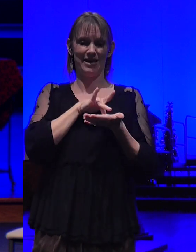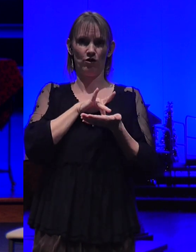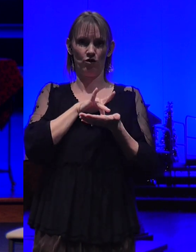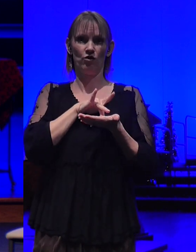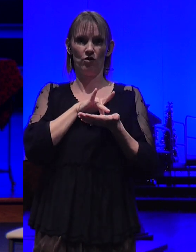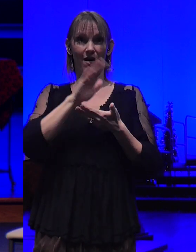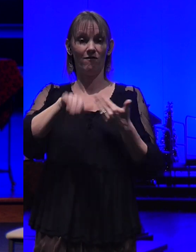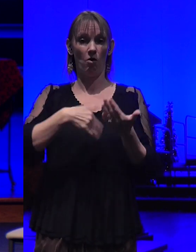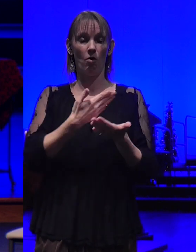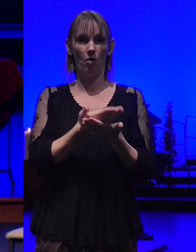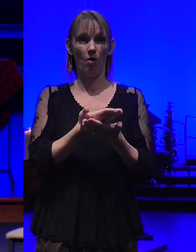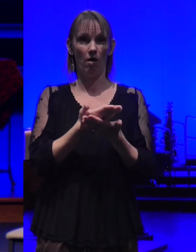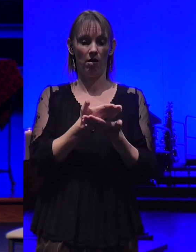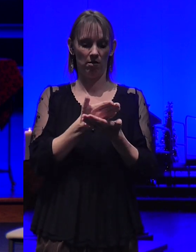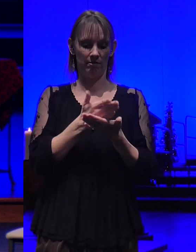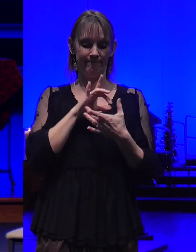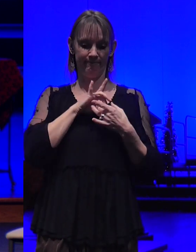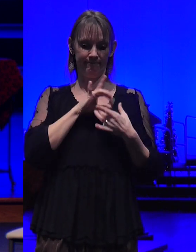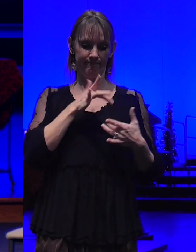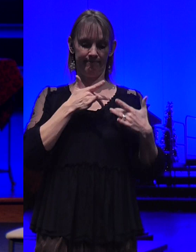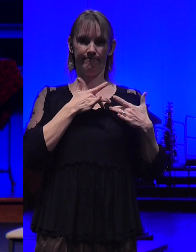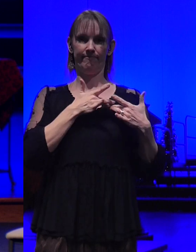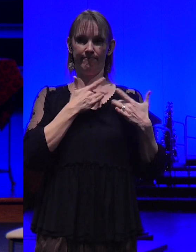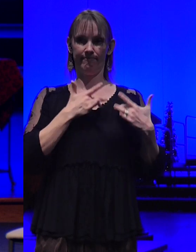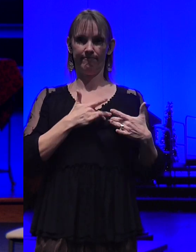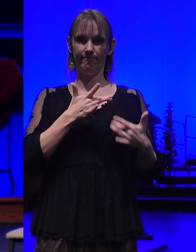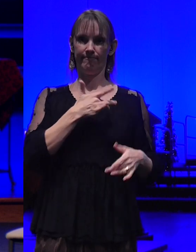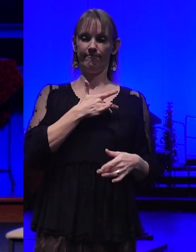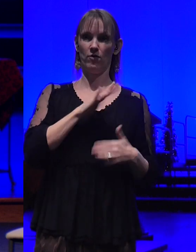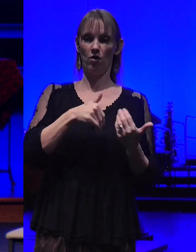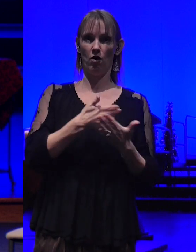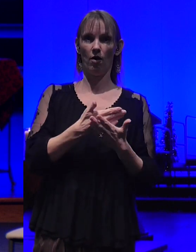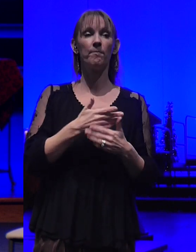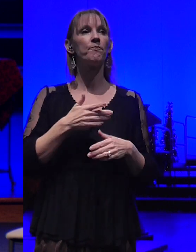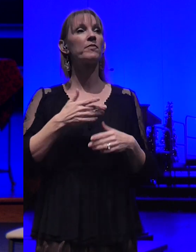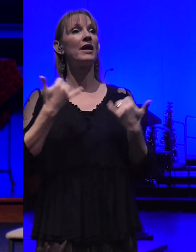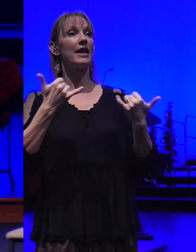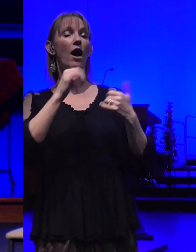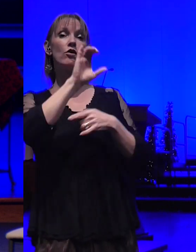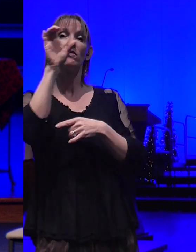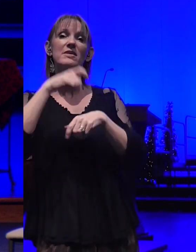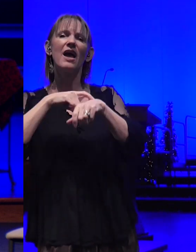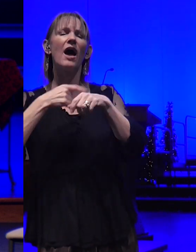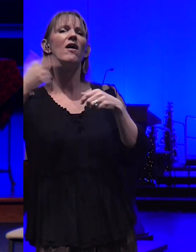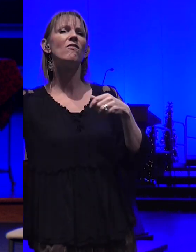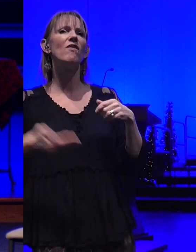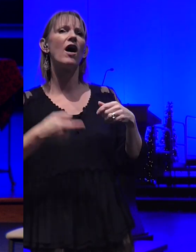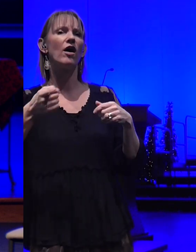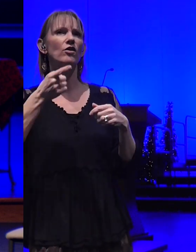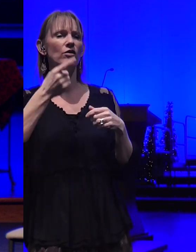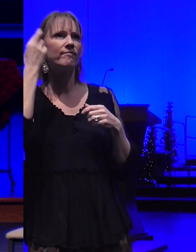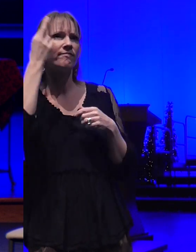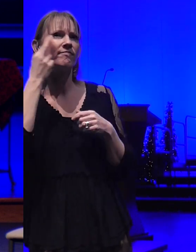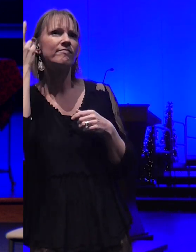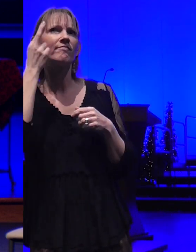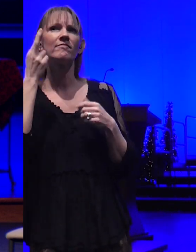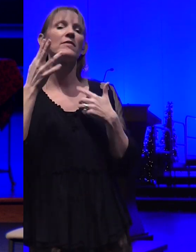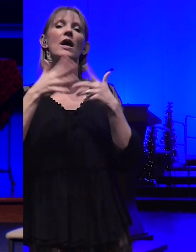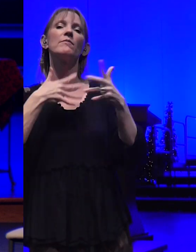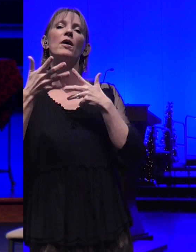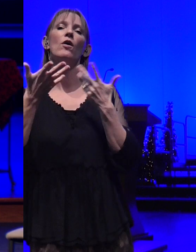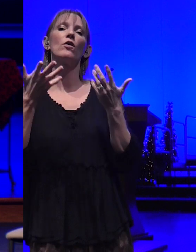the center of it. This Christmas time, I invite you into that realization that no matter what you think of yourself, what